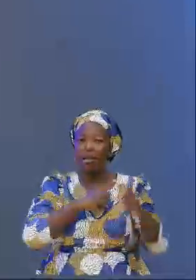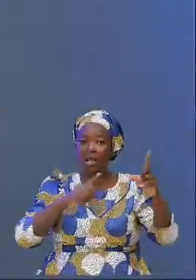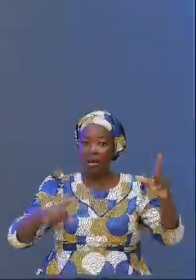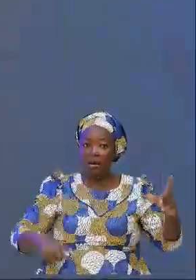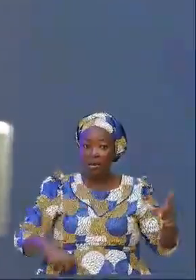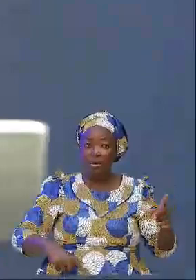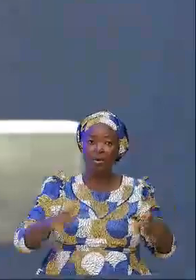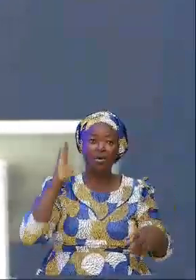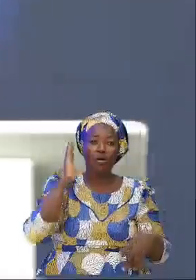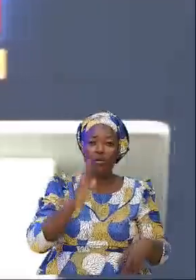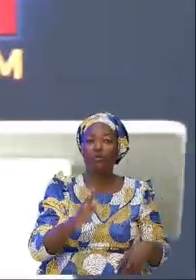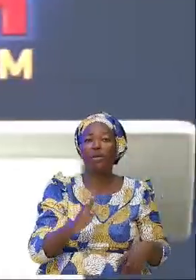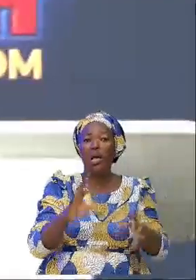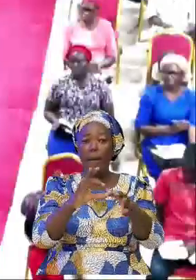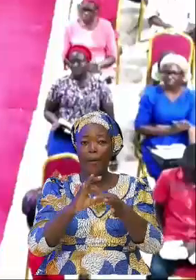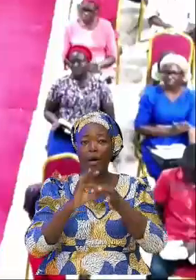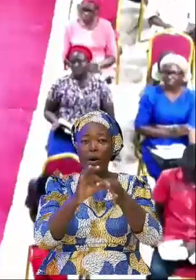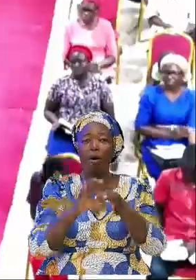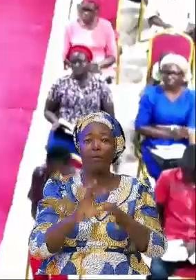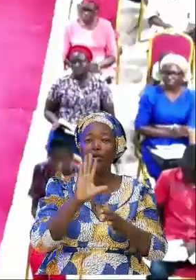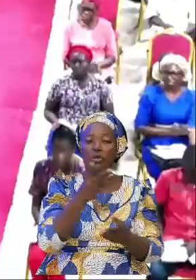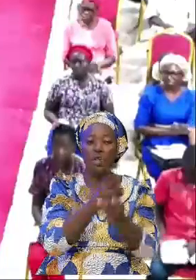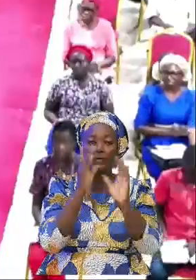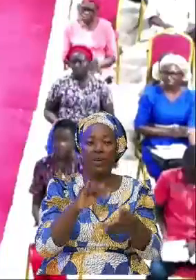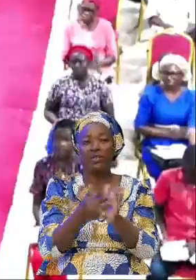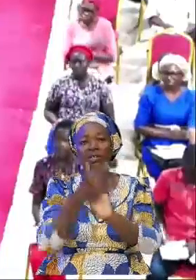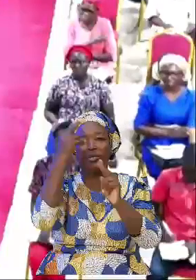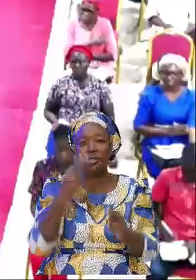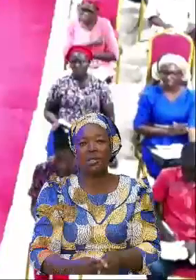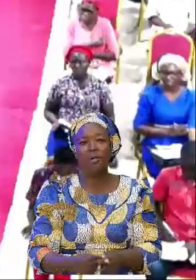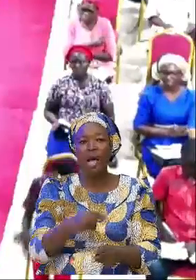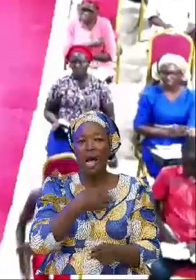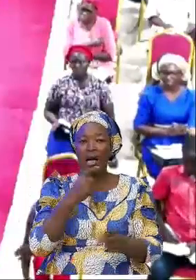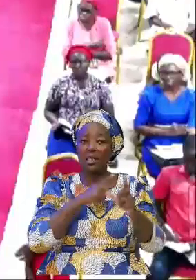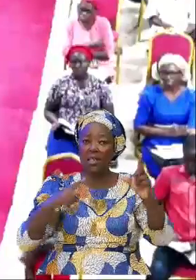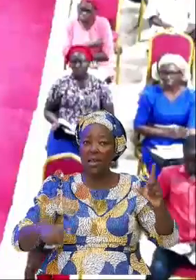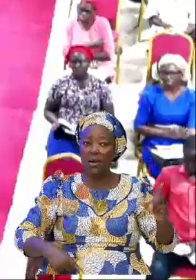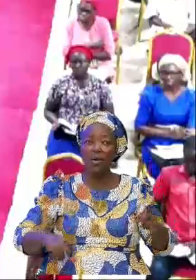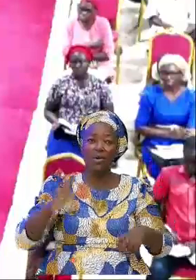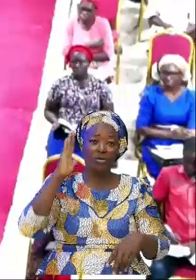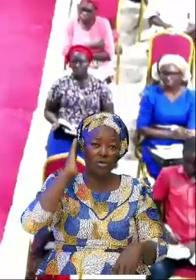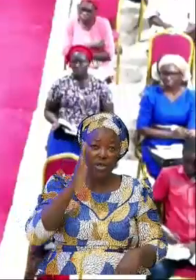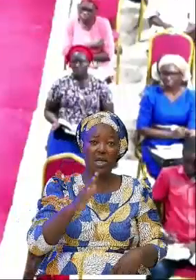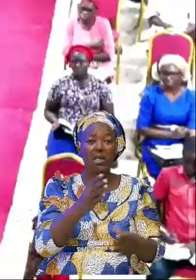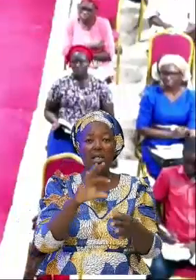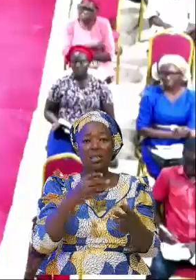And the moment you come, the Lord will become your deliverer.